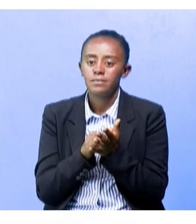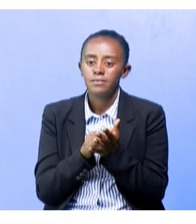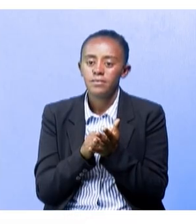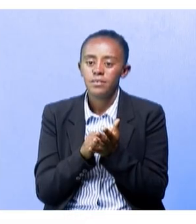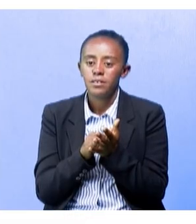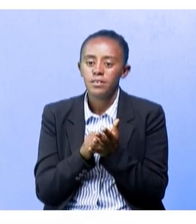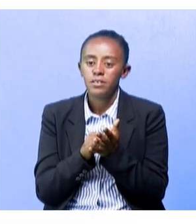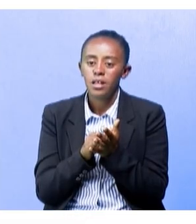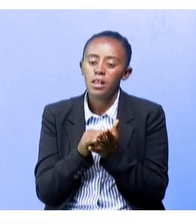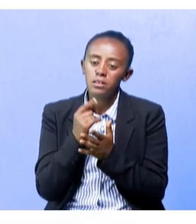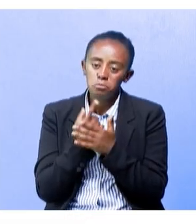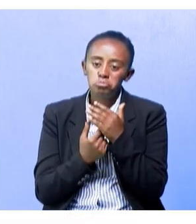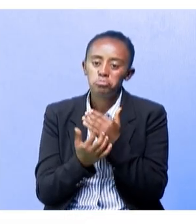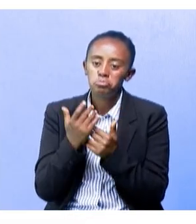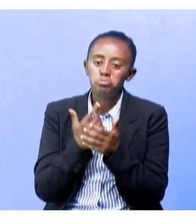talks about